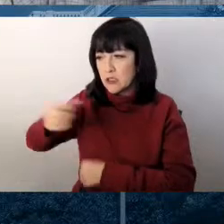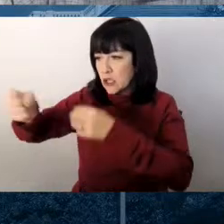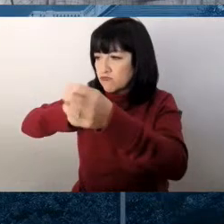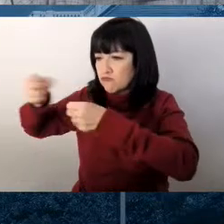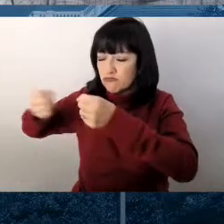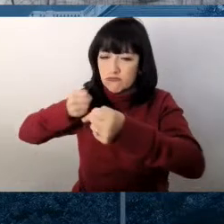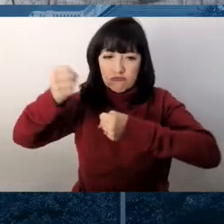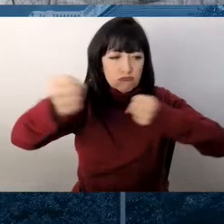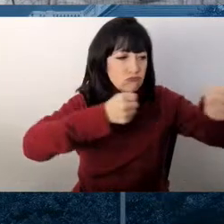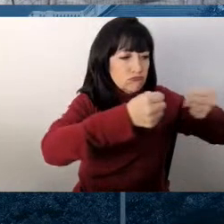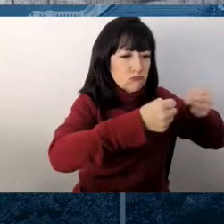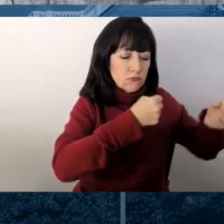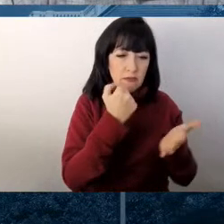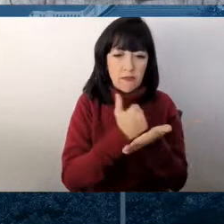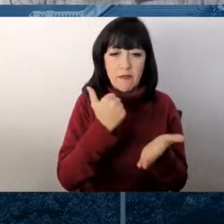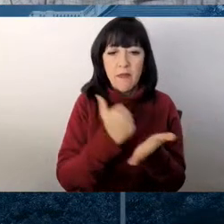state.